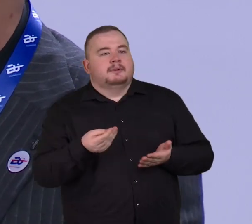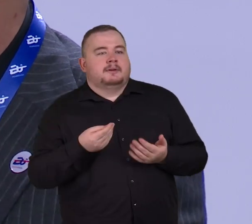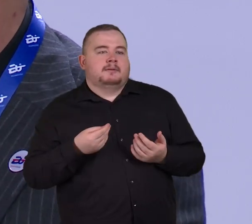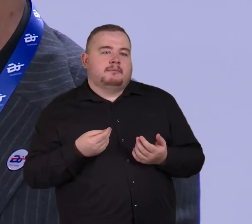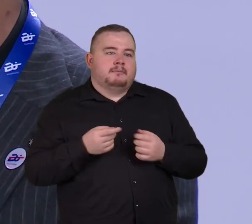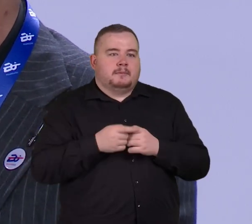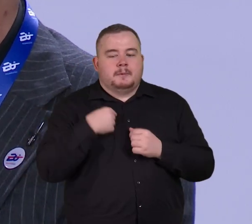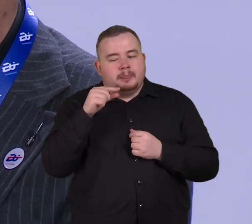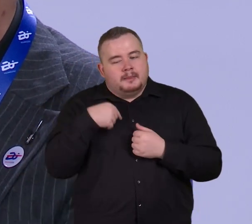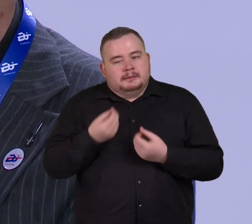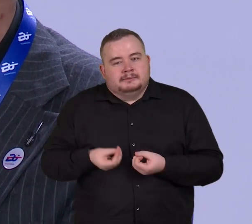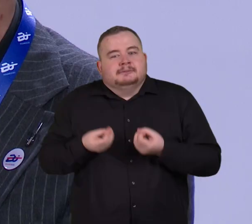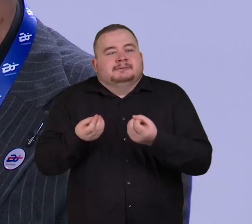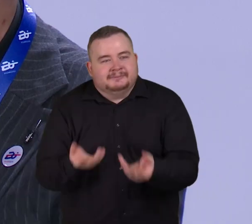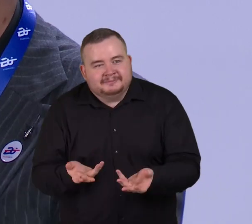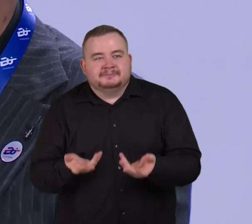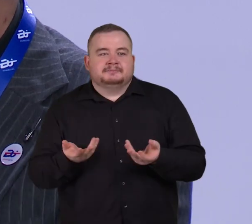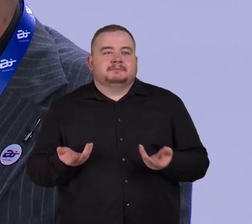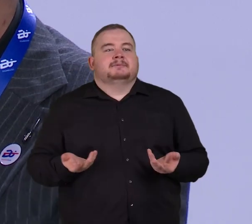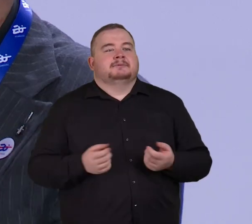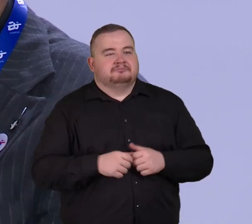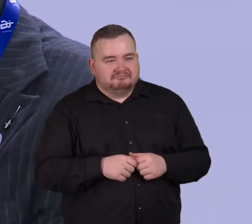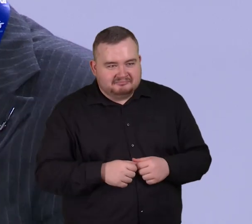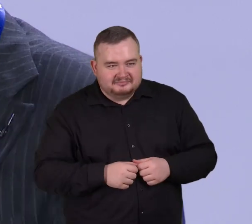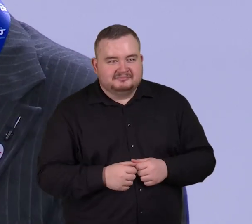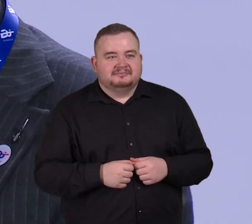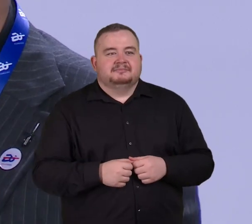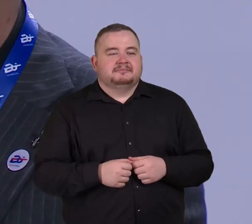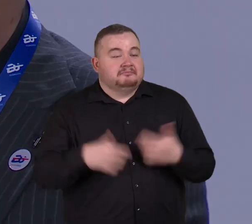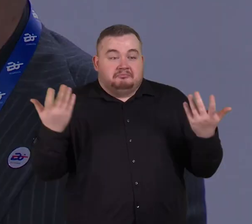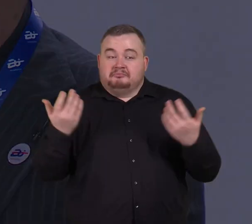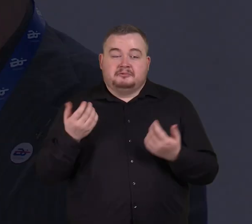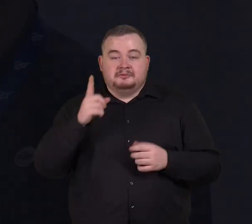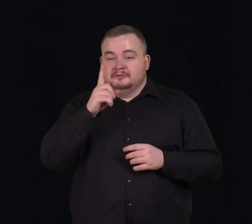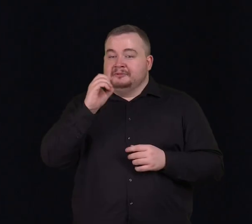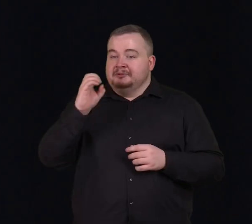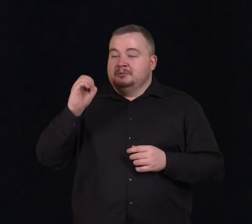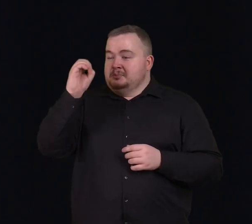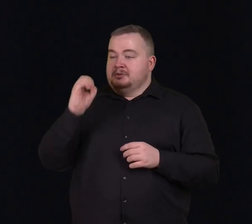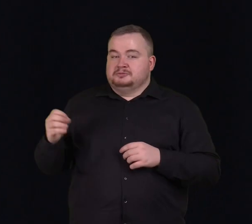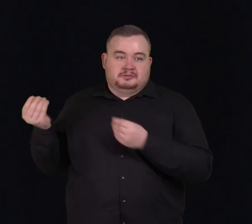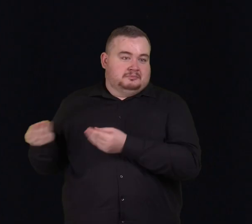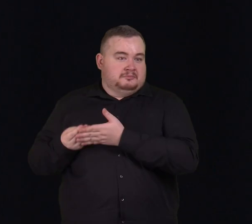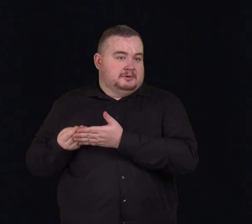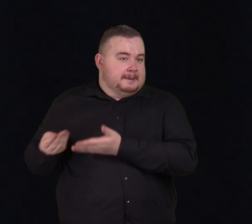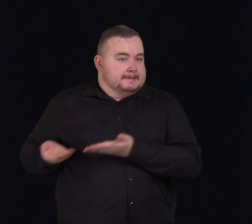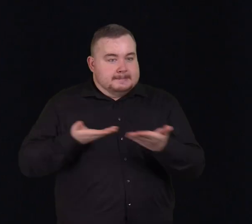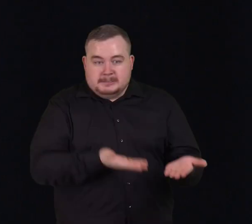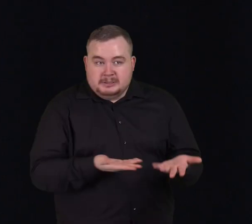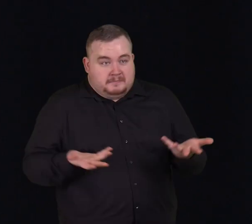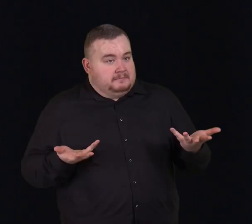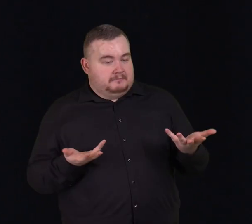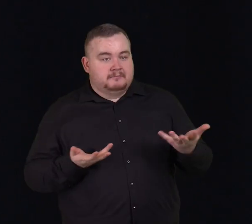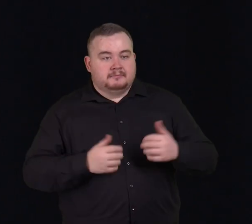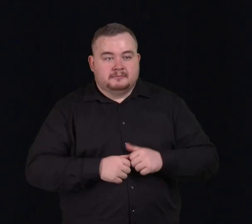of association, everybody had to contribute. In the past, it was the city that